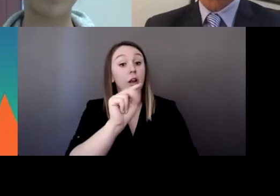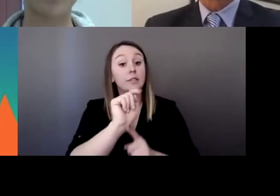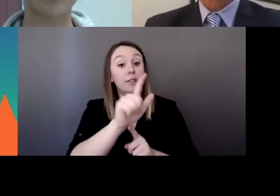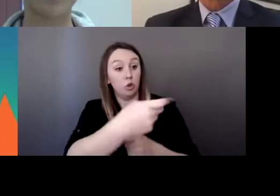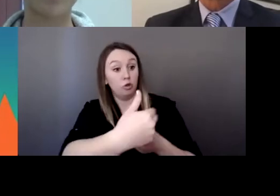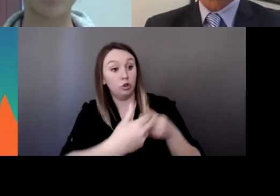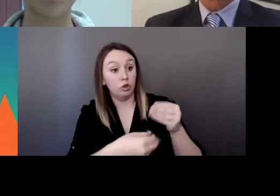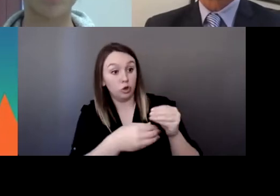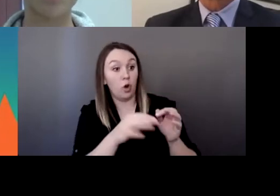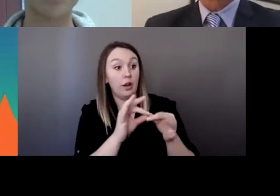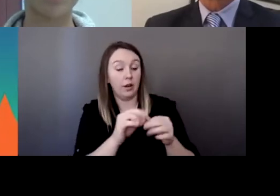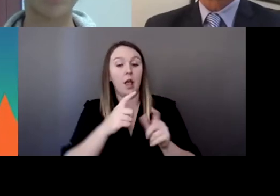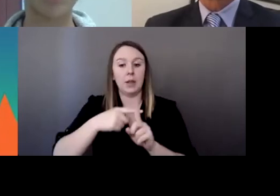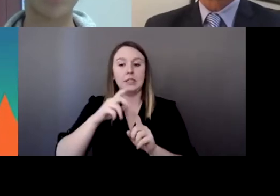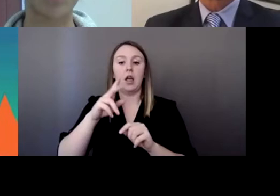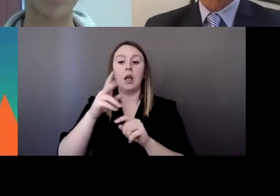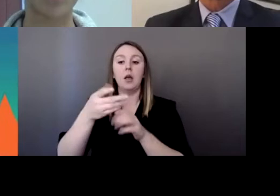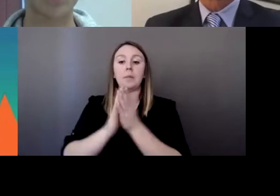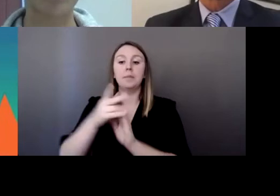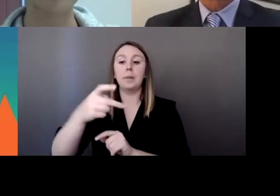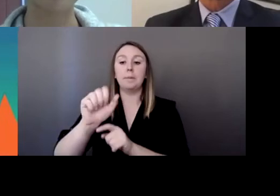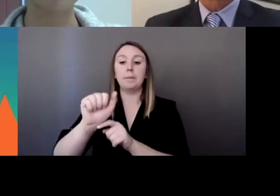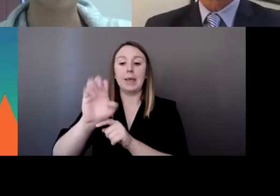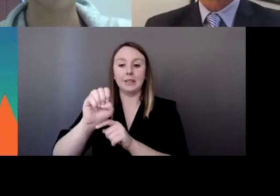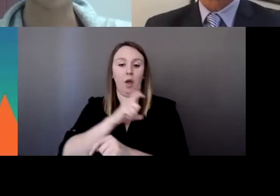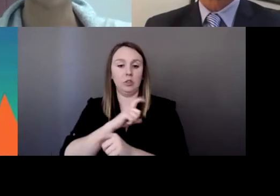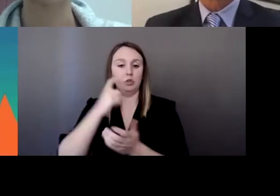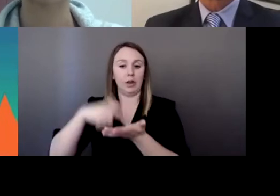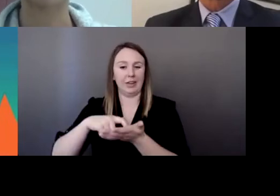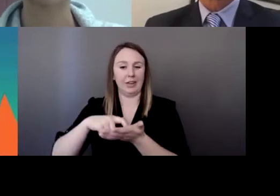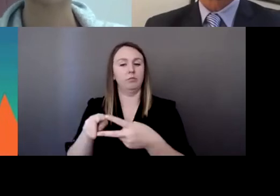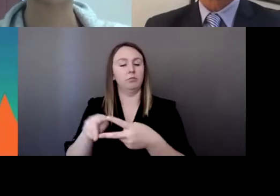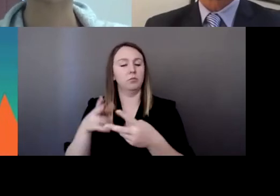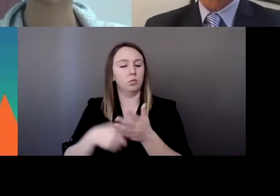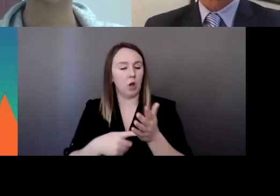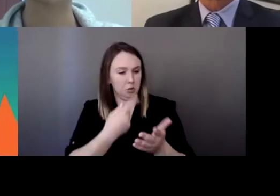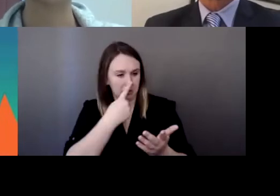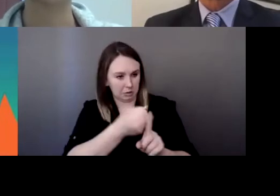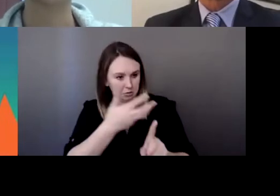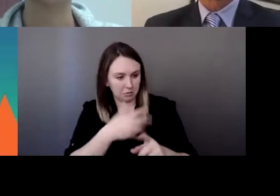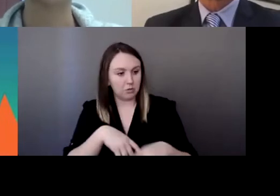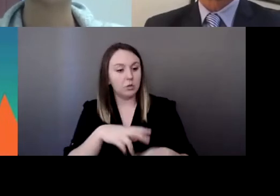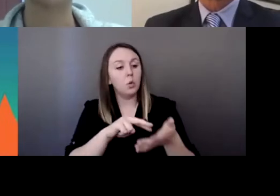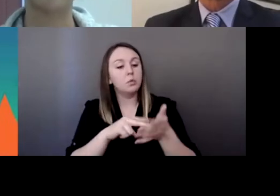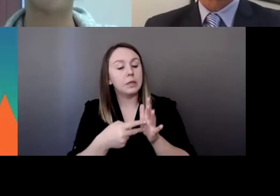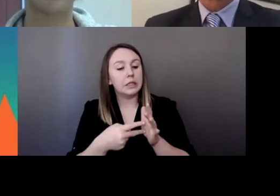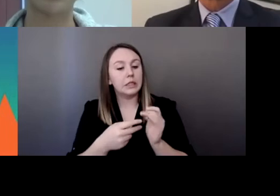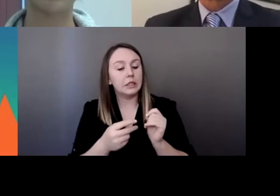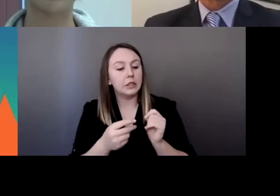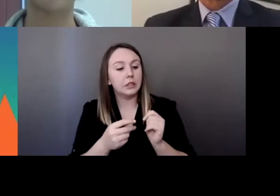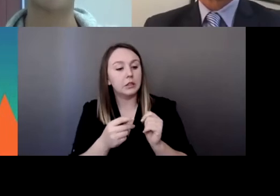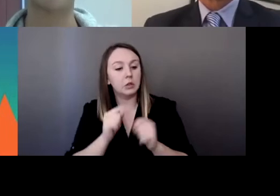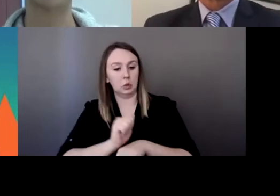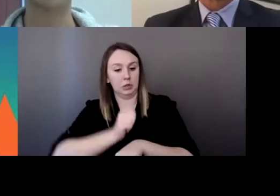recognition. So if you want to go and explain that distinction a little bit, and then what does it mean to